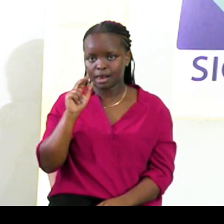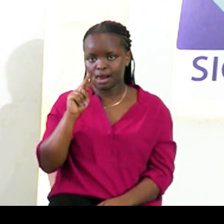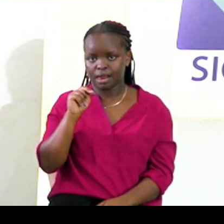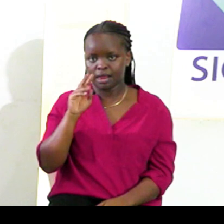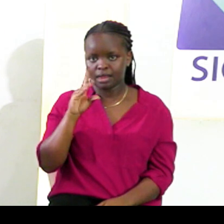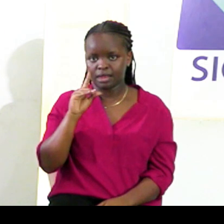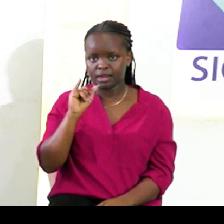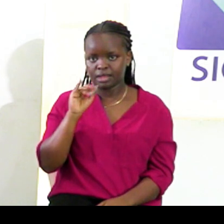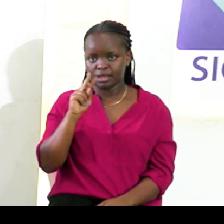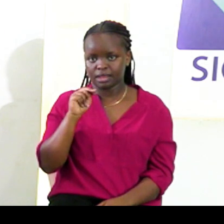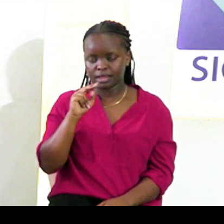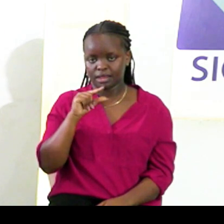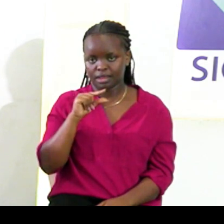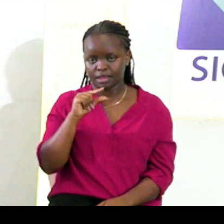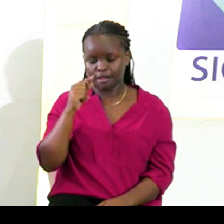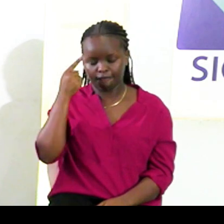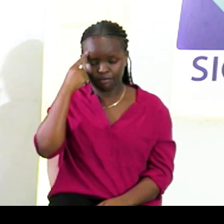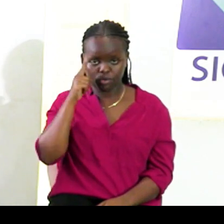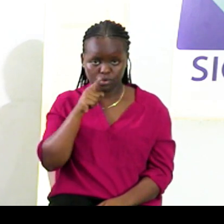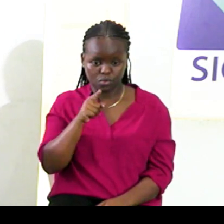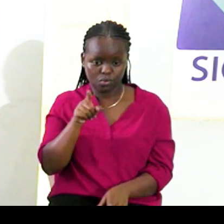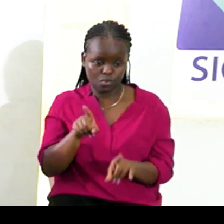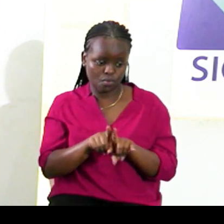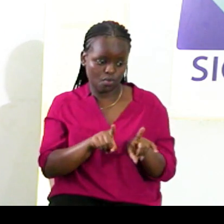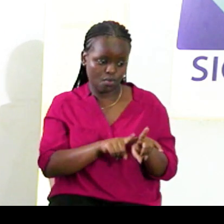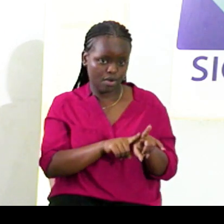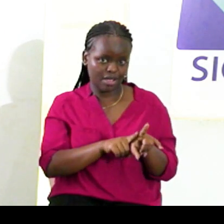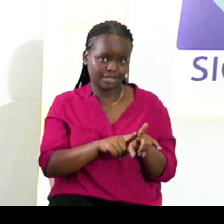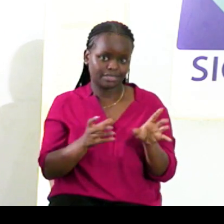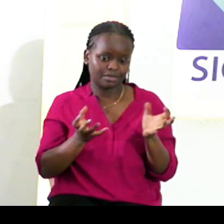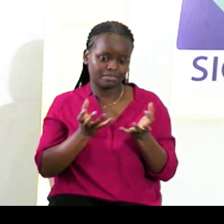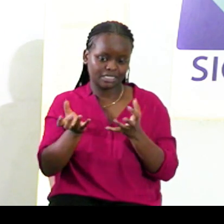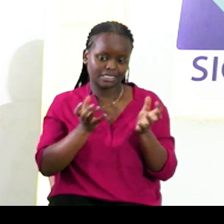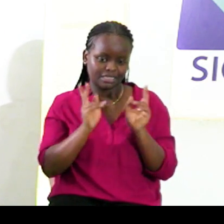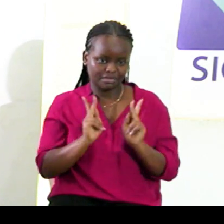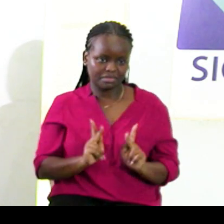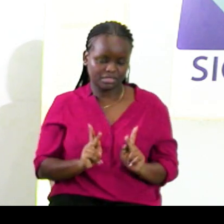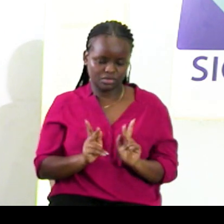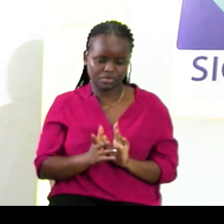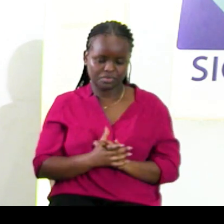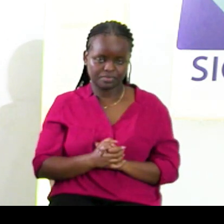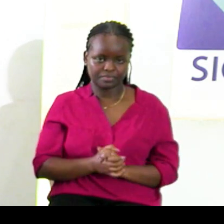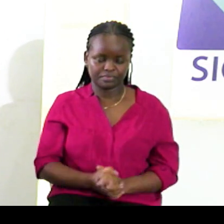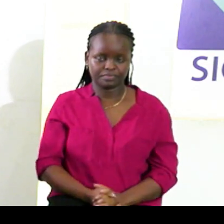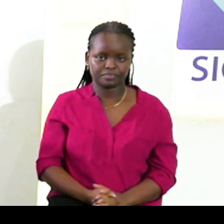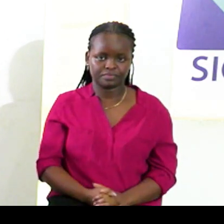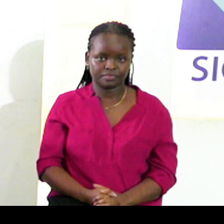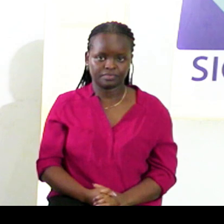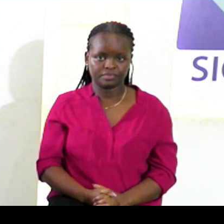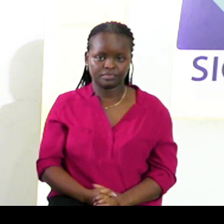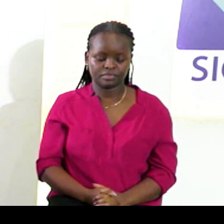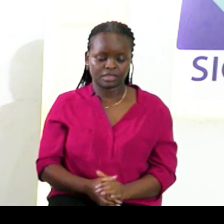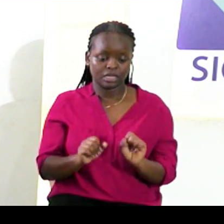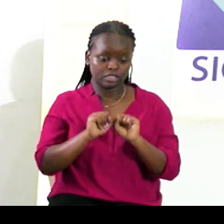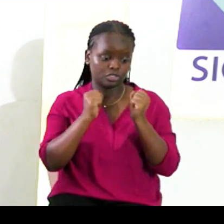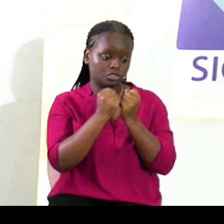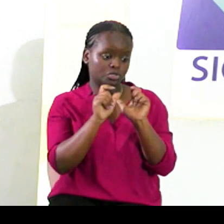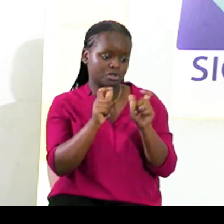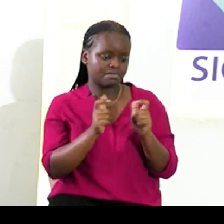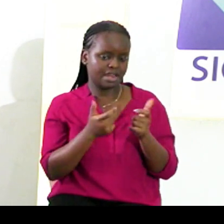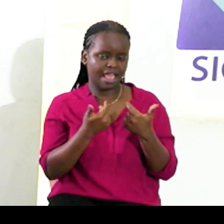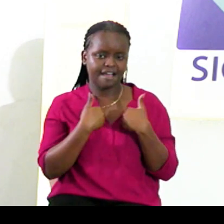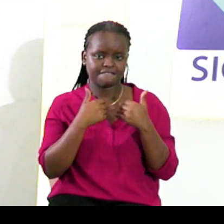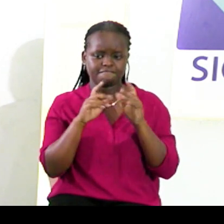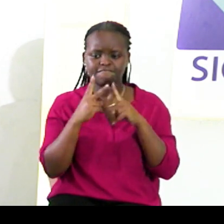for you as an entrepreneur or the other aspiring entrepreneurs. Social media has a